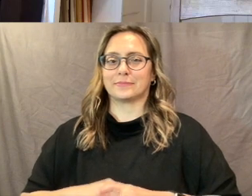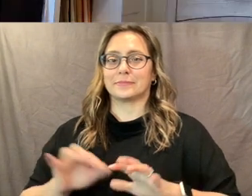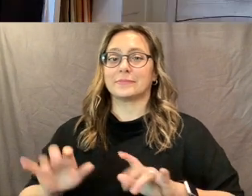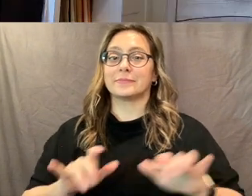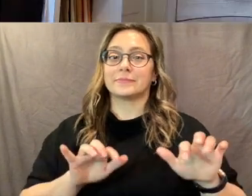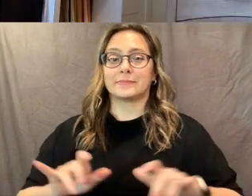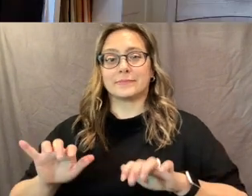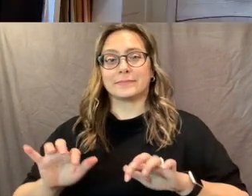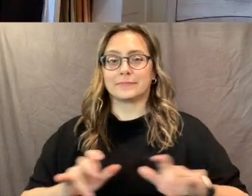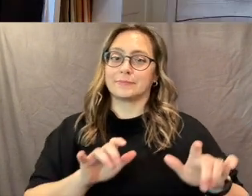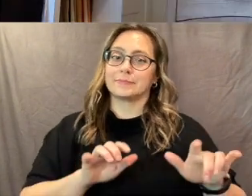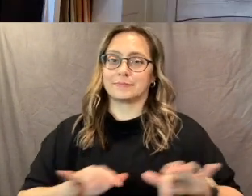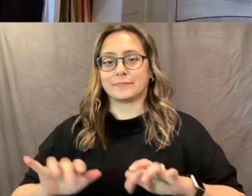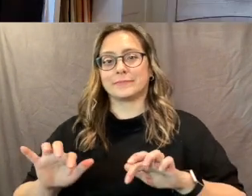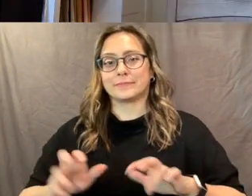Paused.